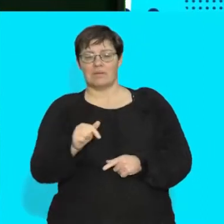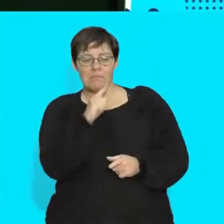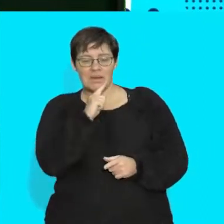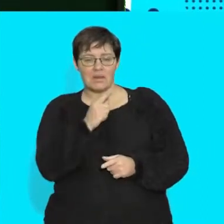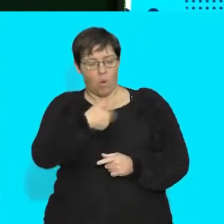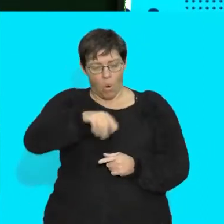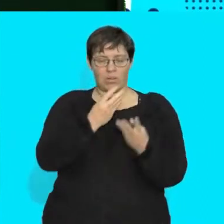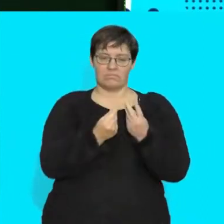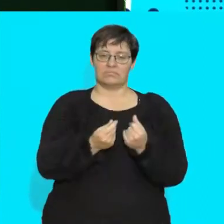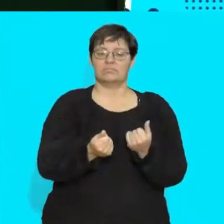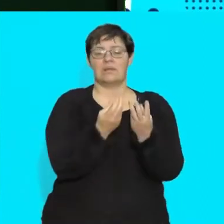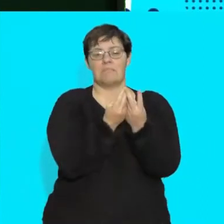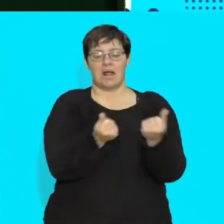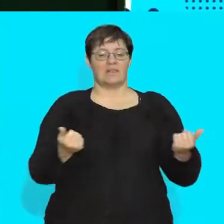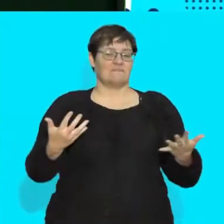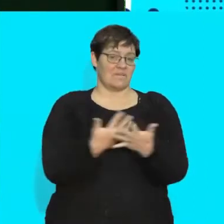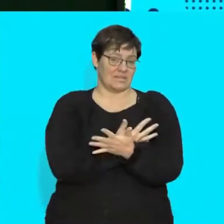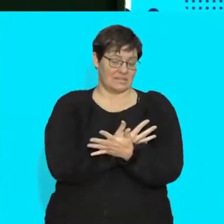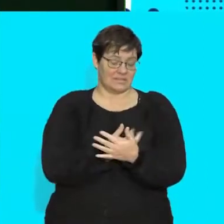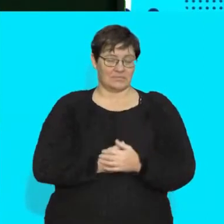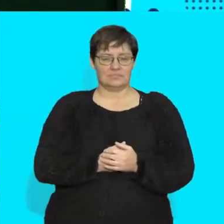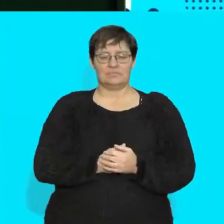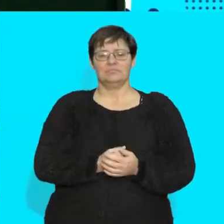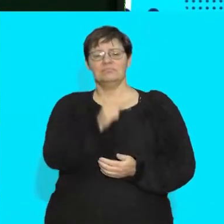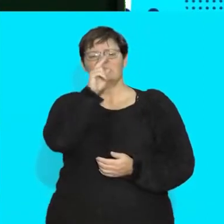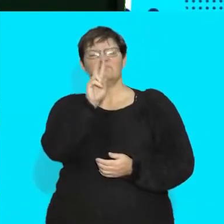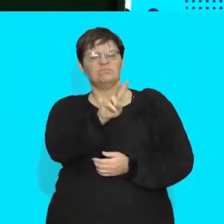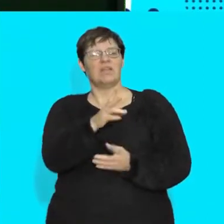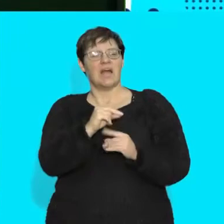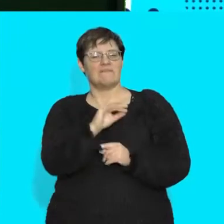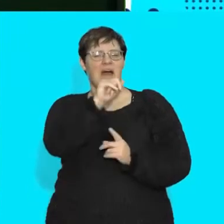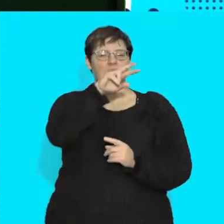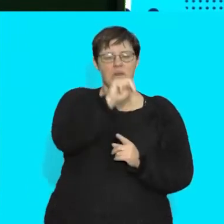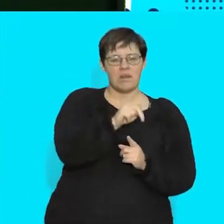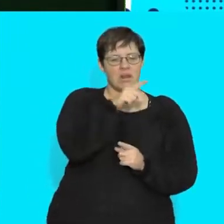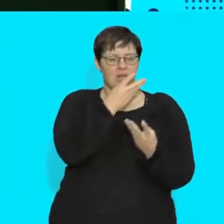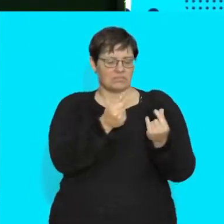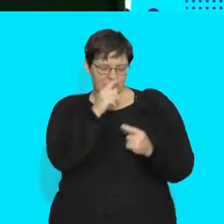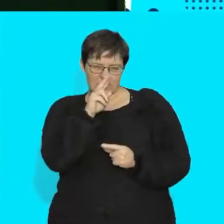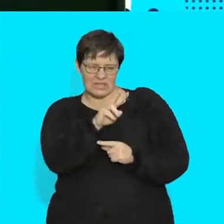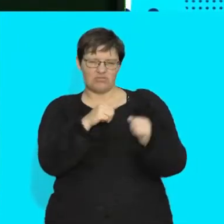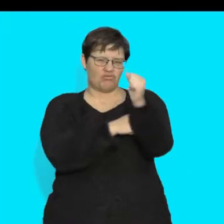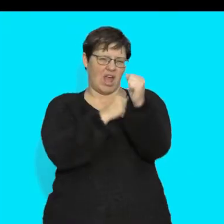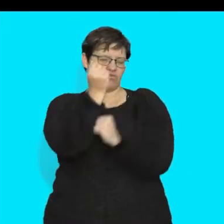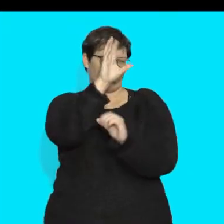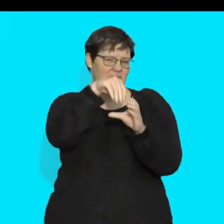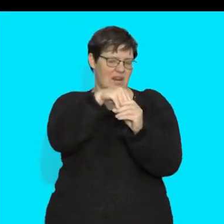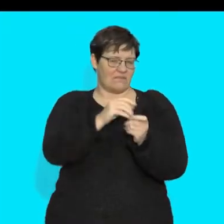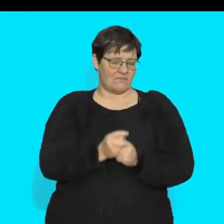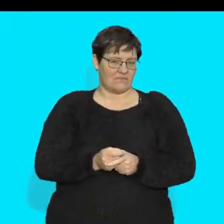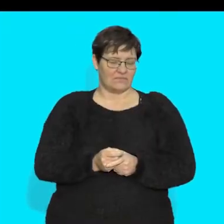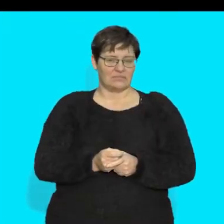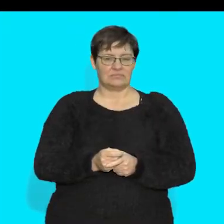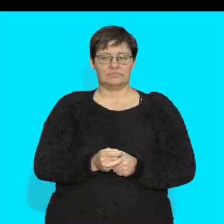gets melted a lot quicker. Okay, so now let's see. We've got some ions in the solution. Just let's have a look at the structure. So